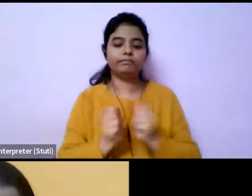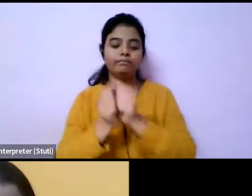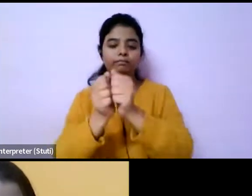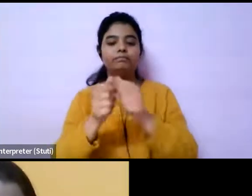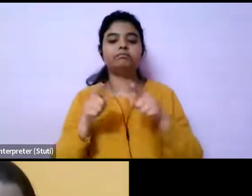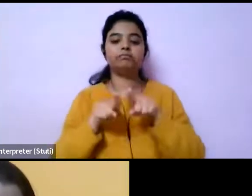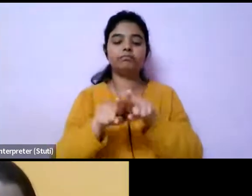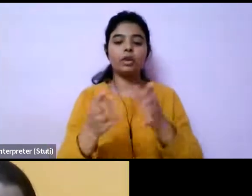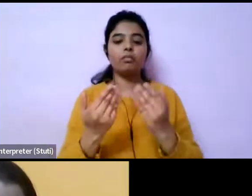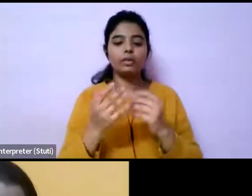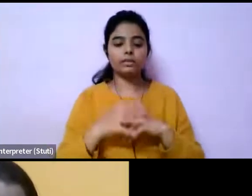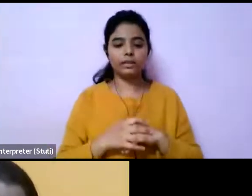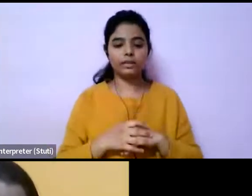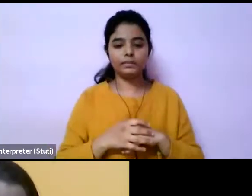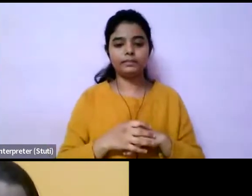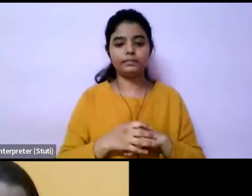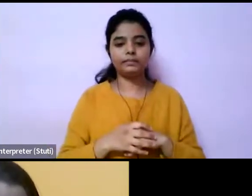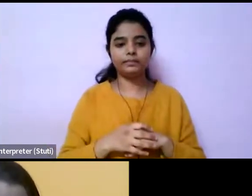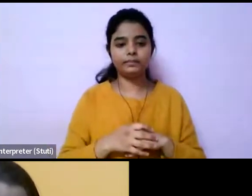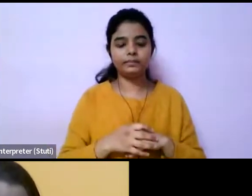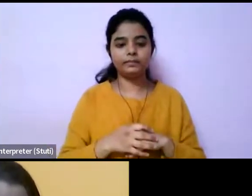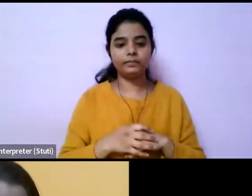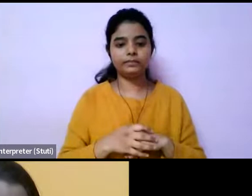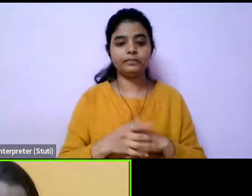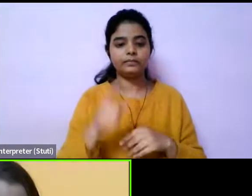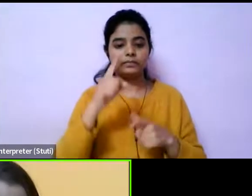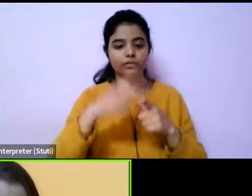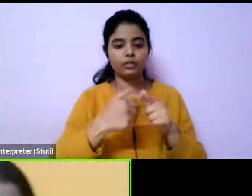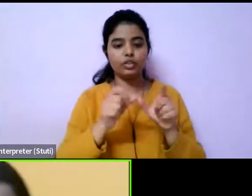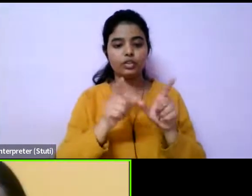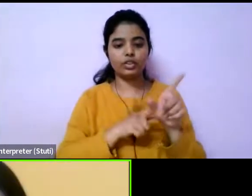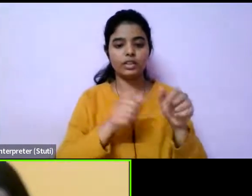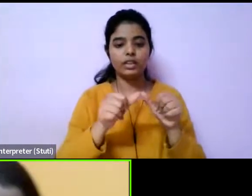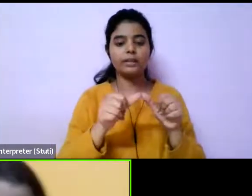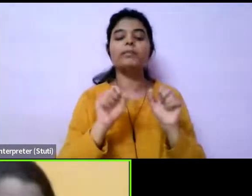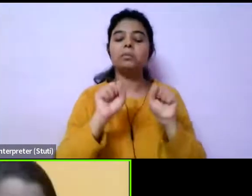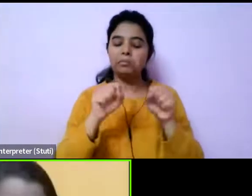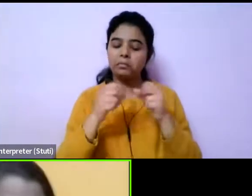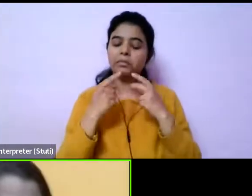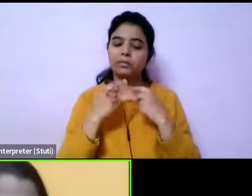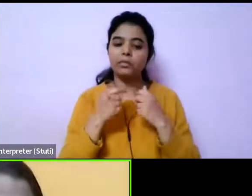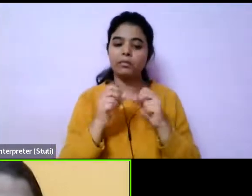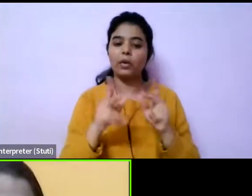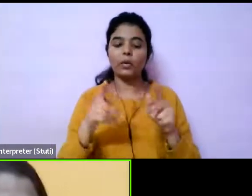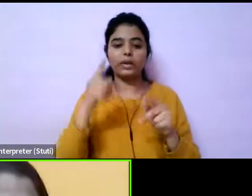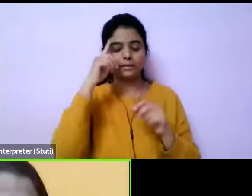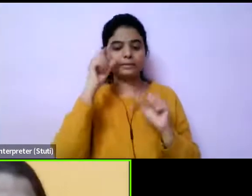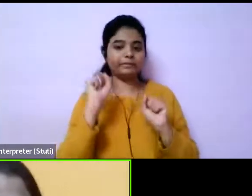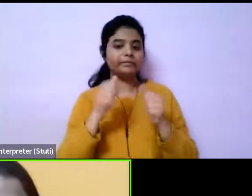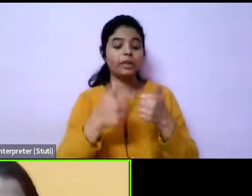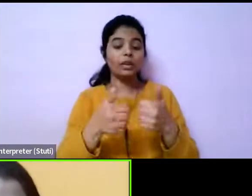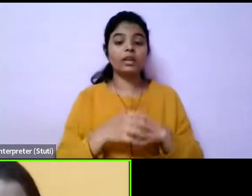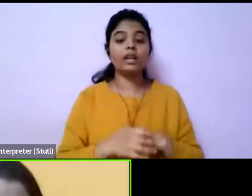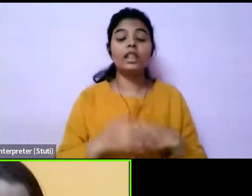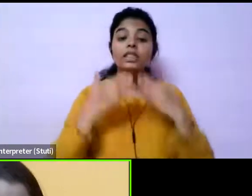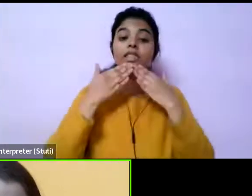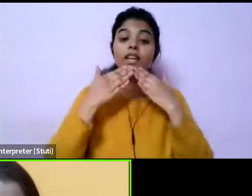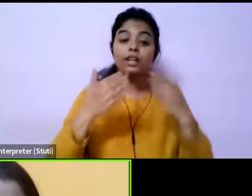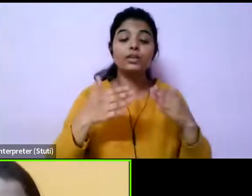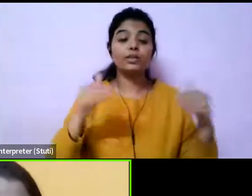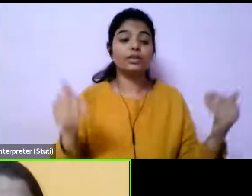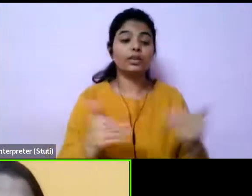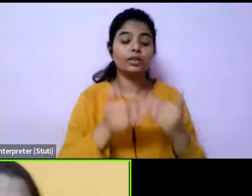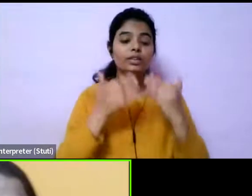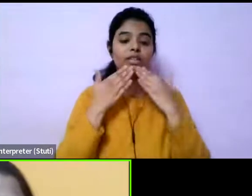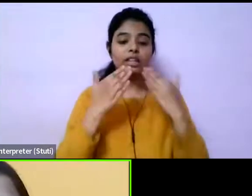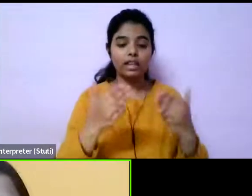you are saying and communicate it effectively. Jaya. Sure, I'll keep that in mind. Thank you for the introduction,